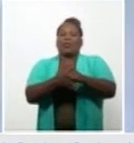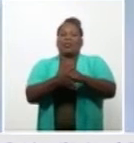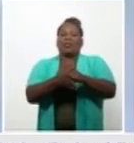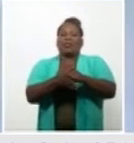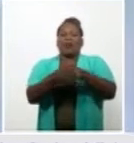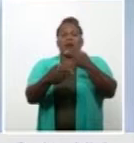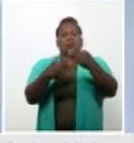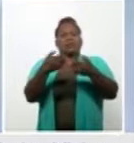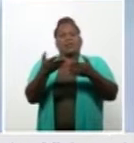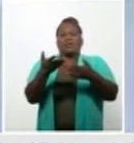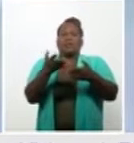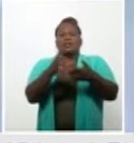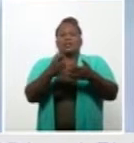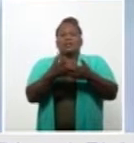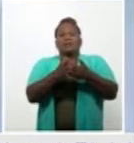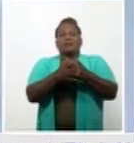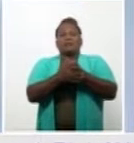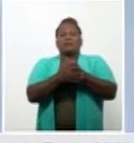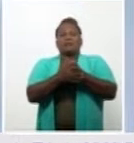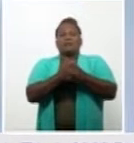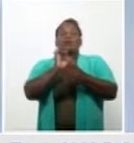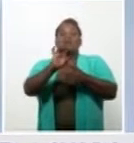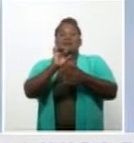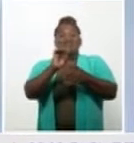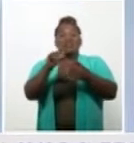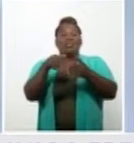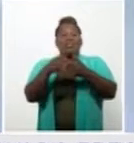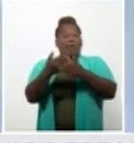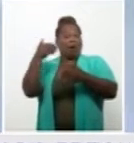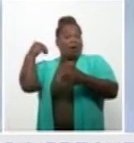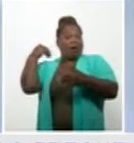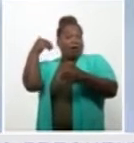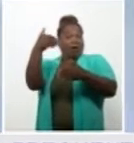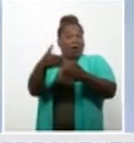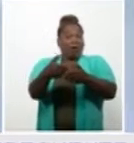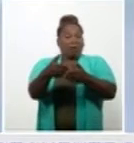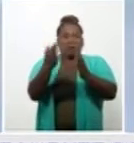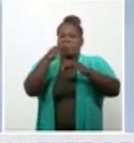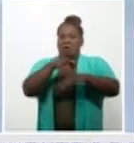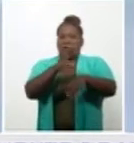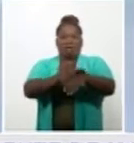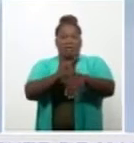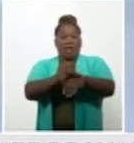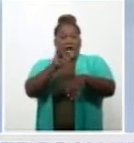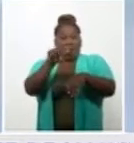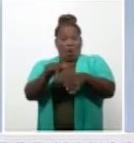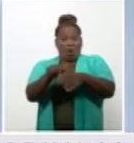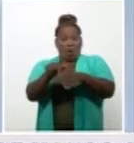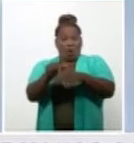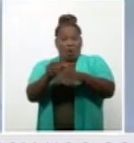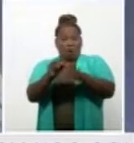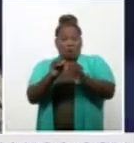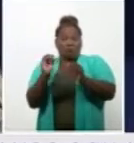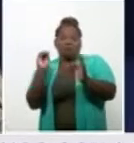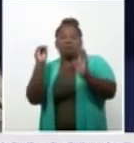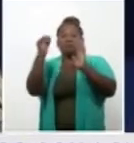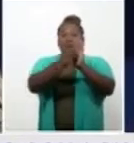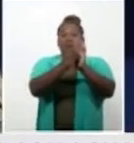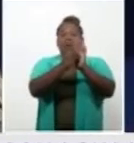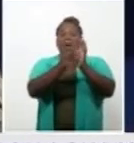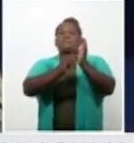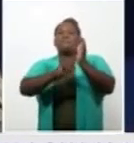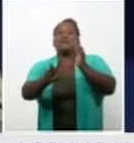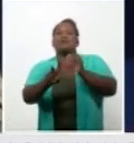Mayabeque, Santi Espíritus, Camagüey, Santiago de Cuba, Holguín, Guantánamo, and the Isle of Youth